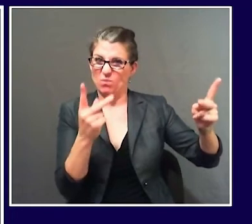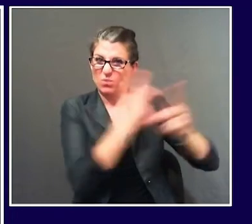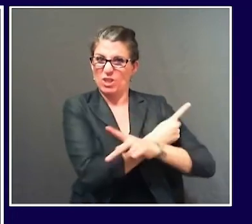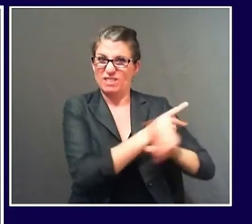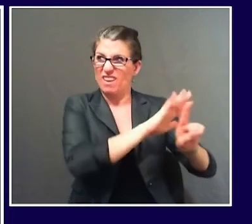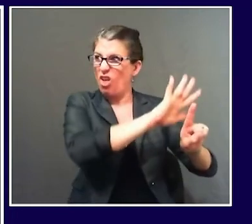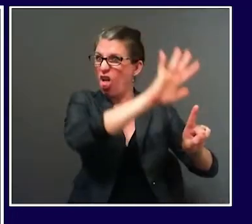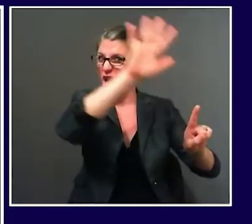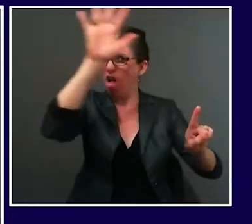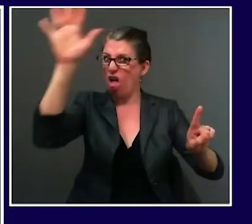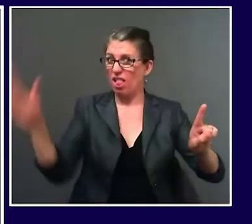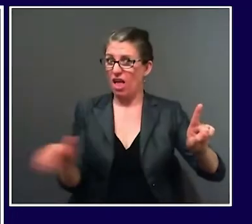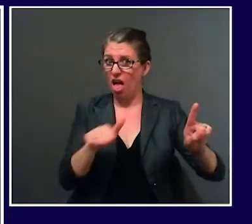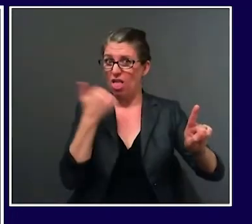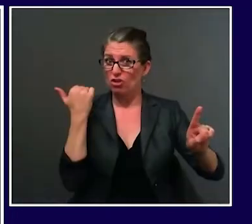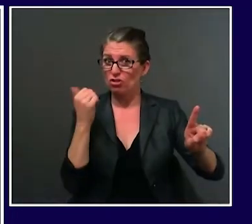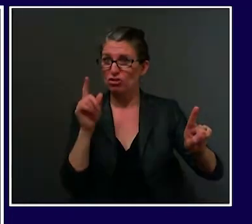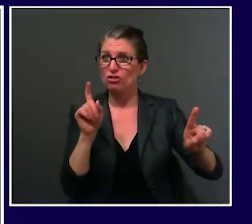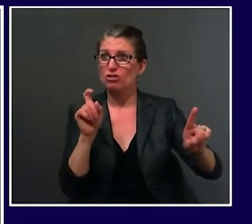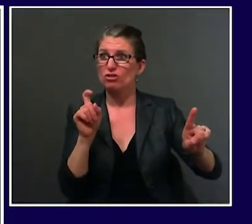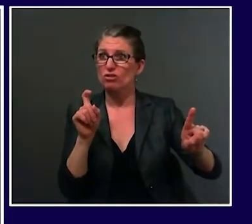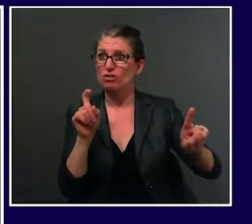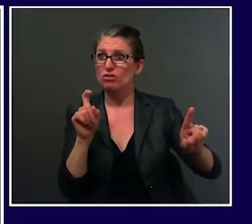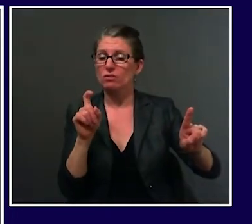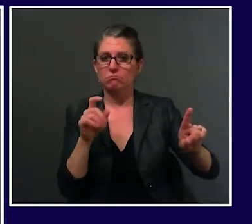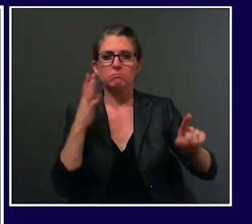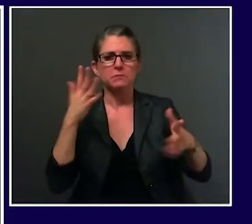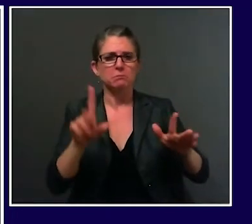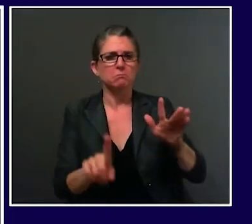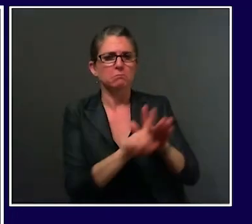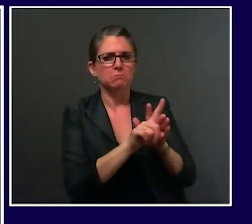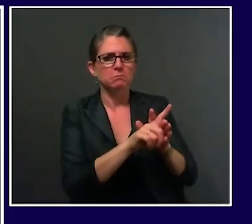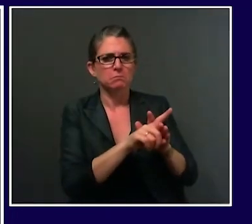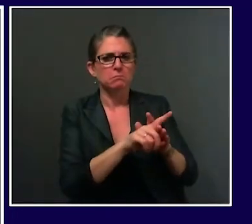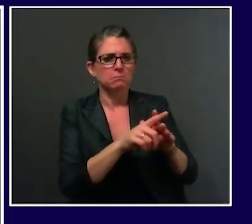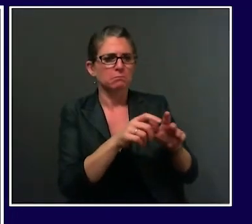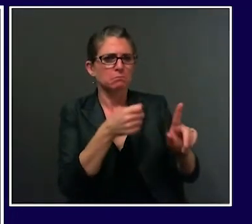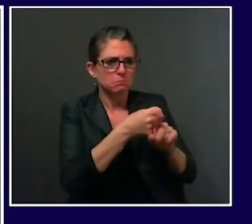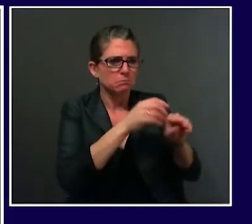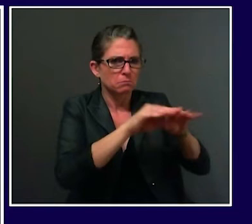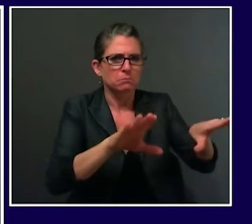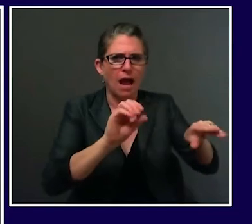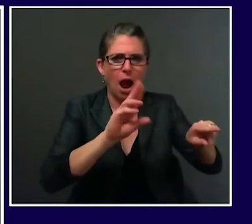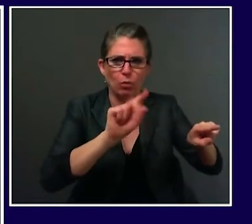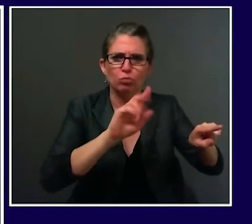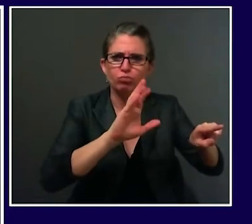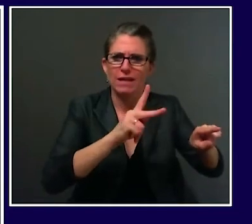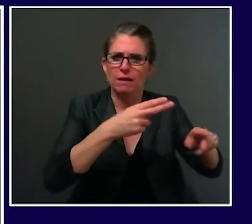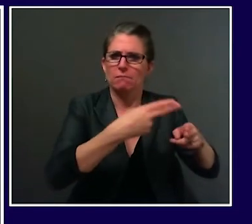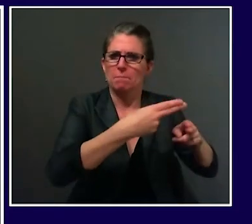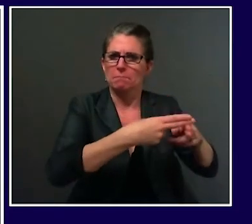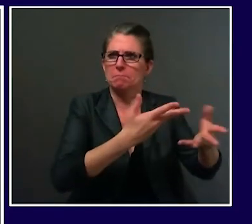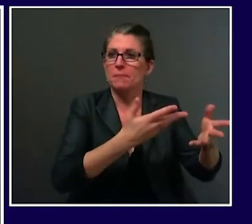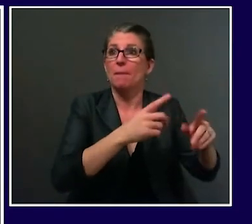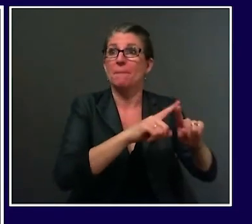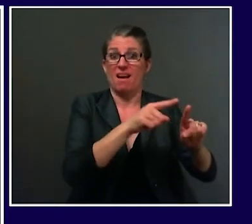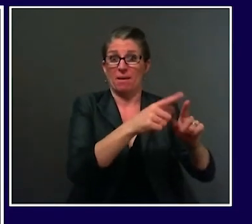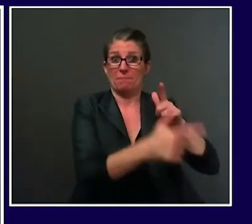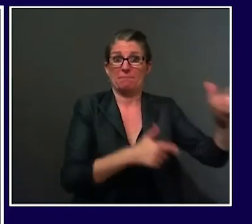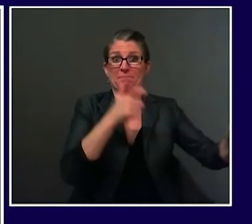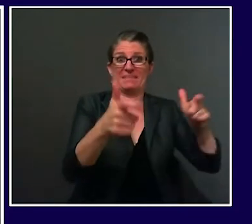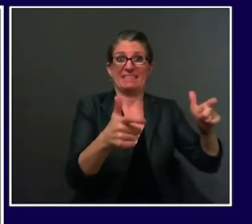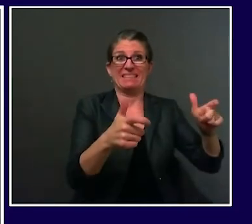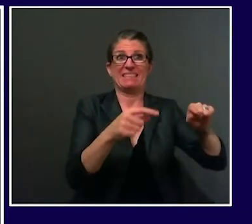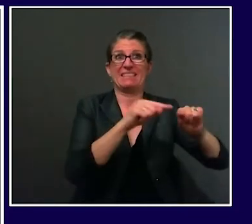classified outbreak. Can you talk to me about some of the things that the CDC may or may not be doing to kind of step in